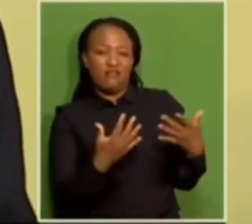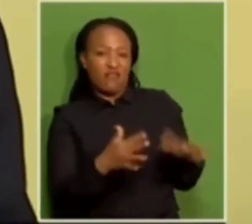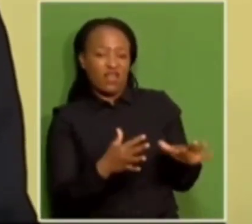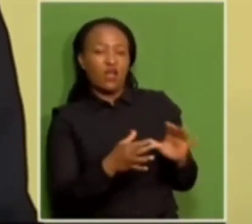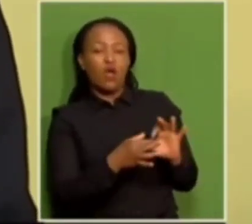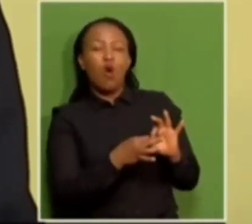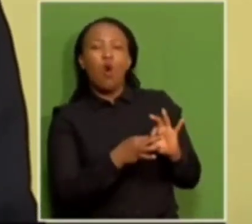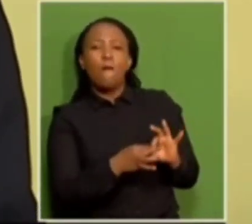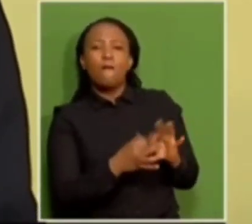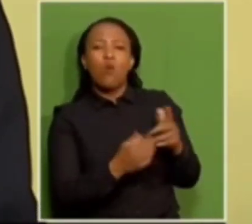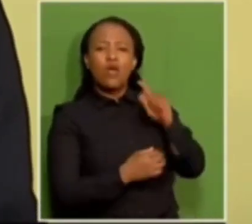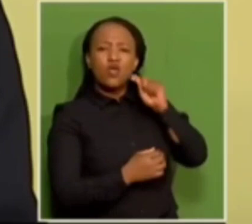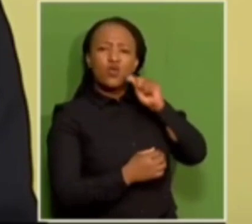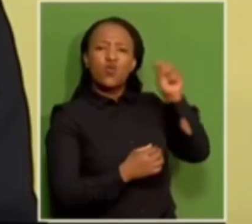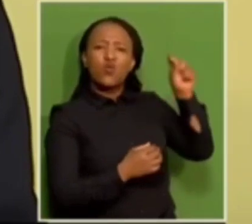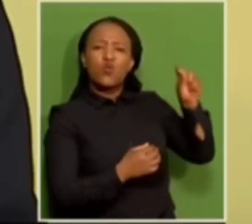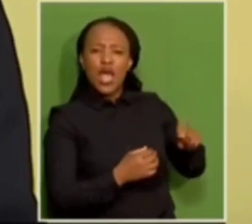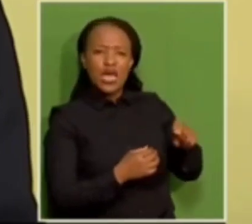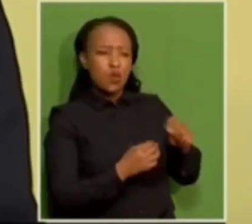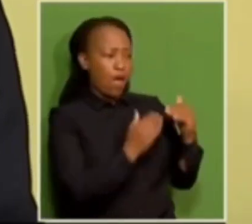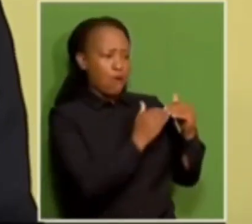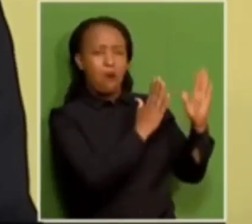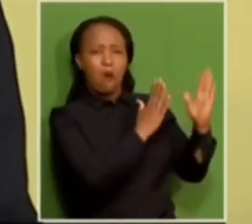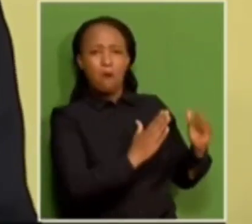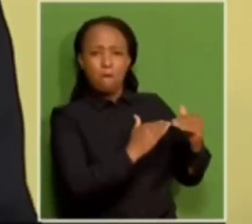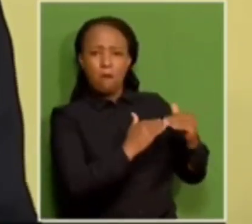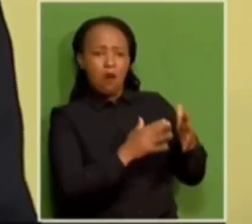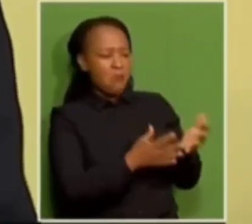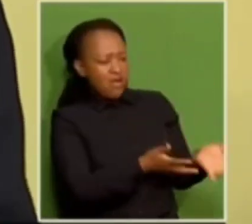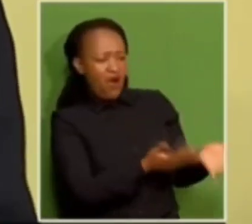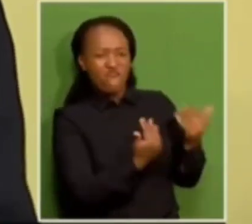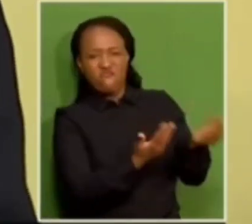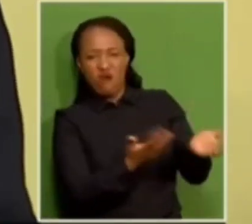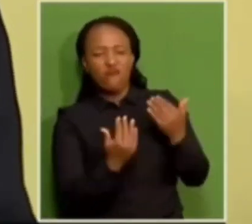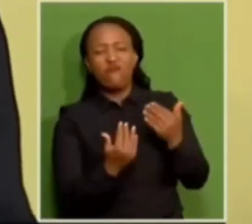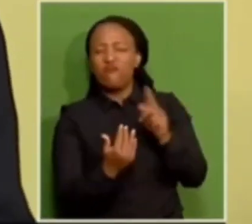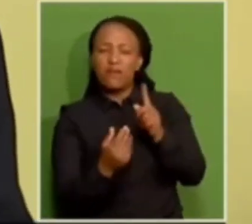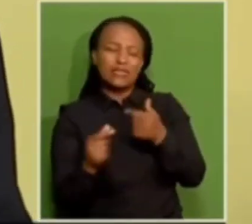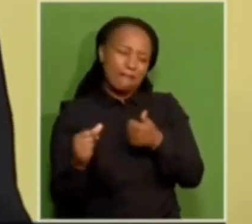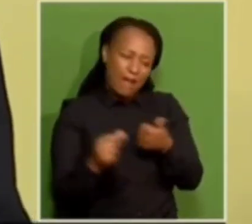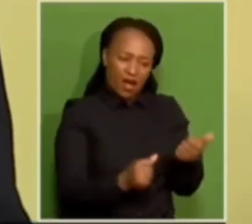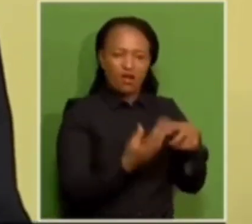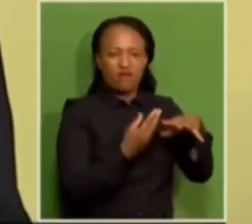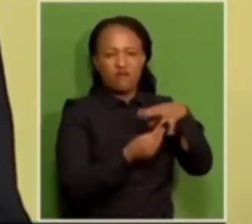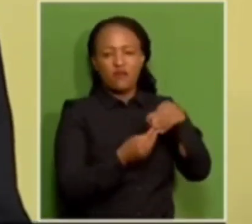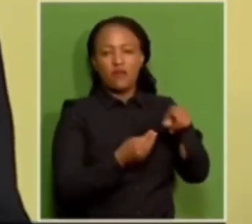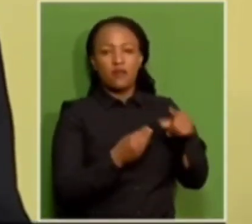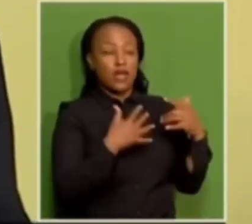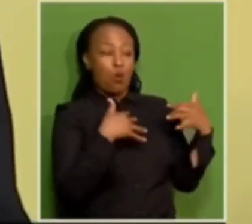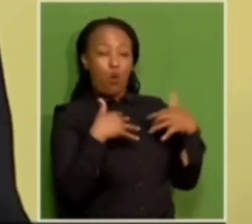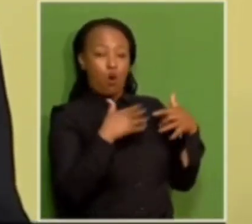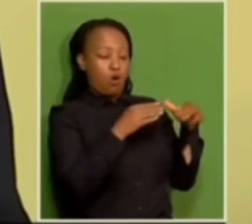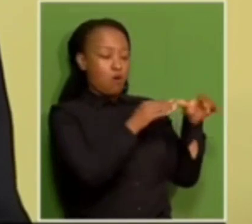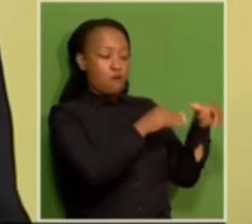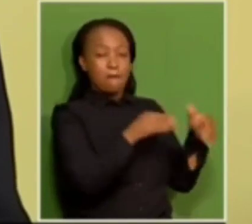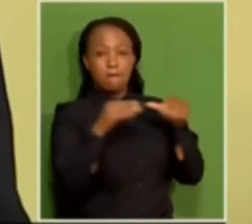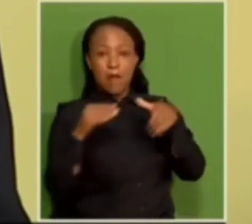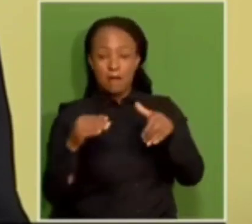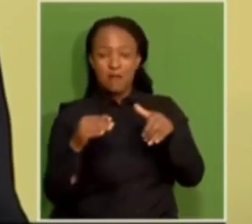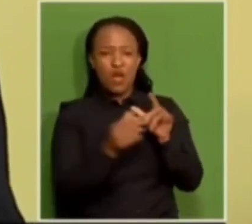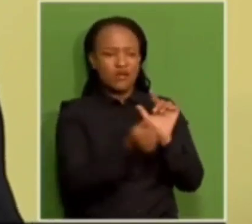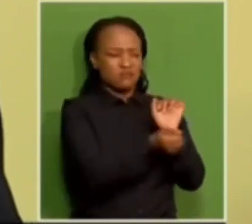who were removed from their homes in Ukraine are returned to their families and that the prisoners of War